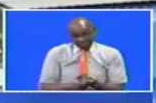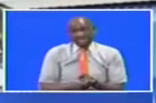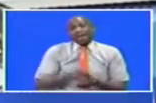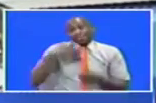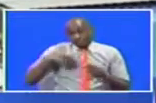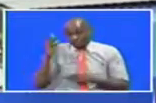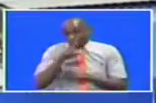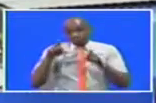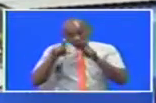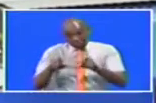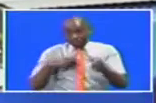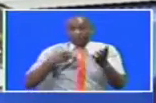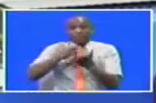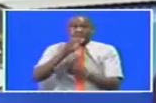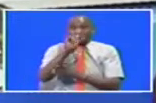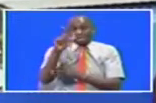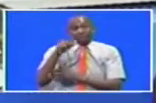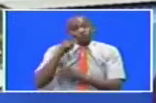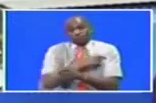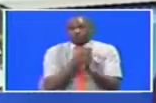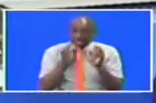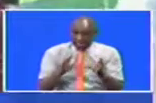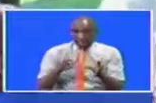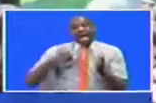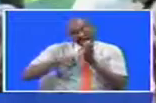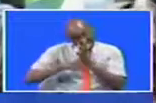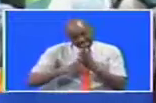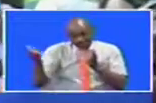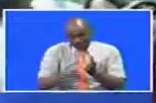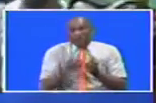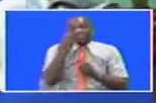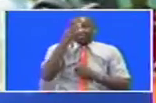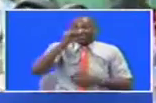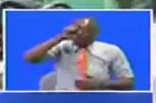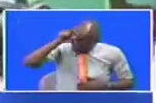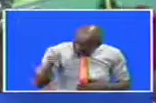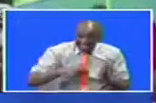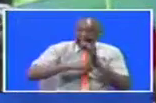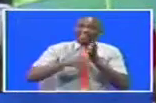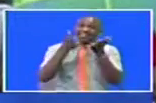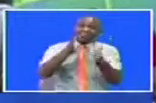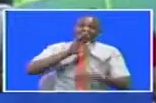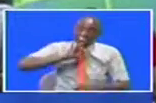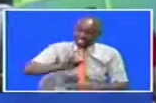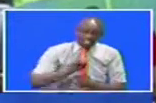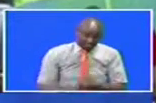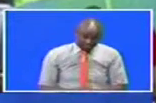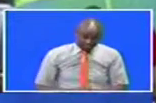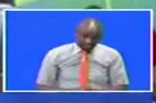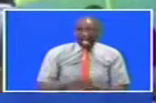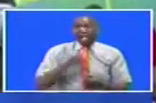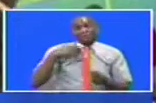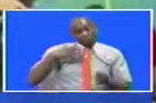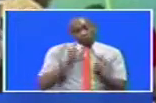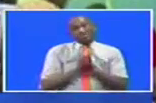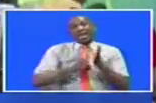deeds, leases and motor vehicle logbooks, the hospital also retained 35,000 IDs as collateral for medical bills. But the ID holders